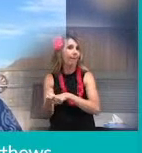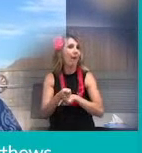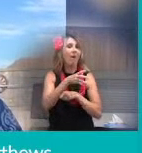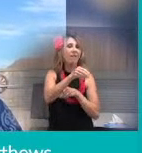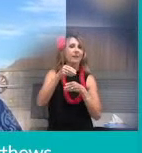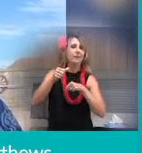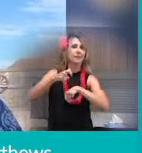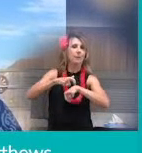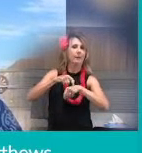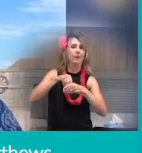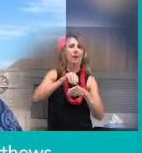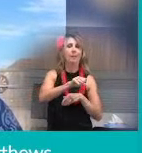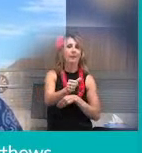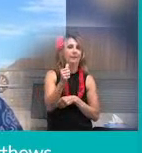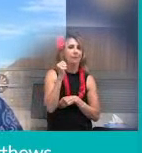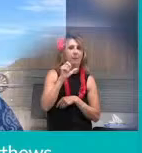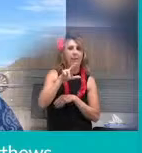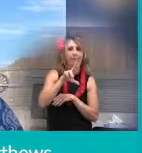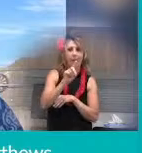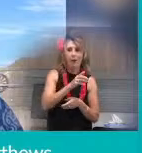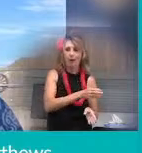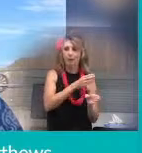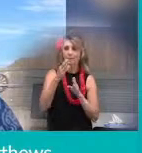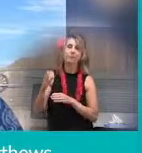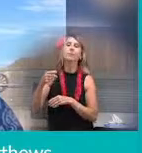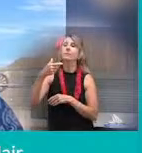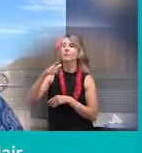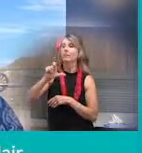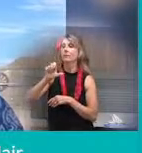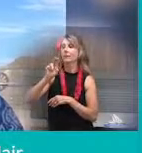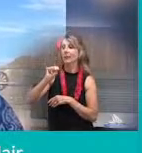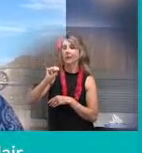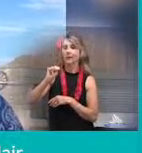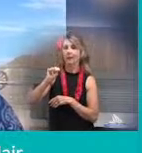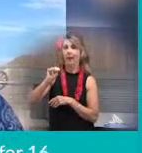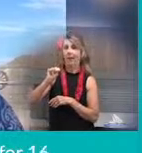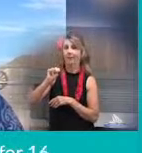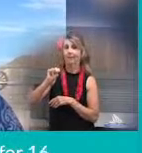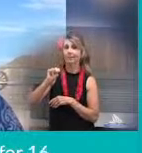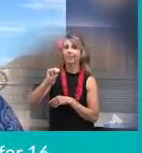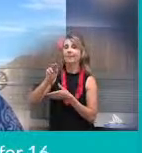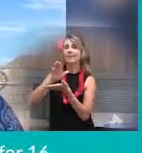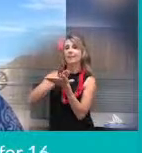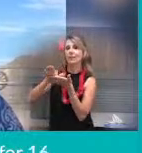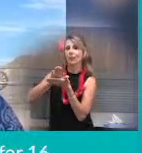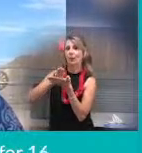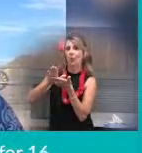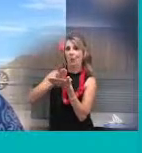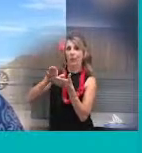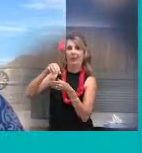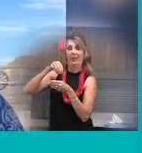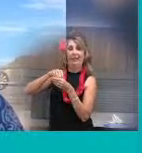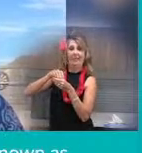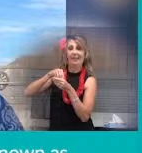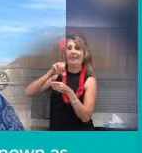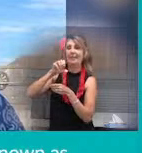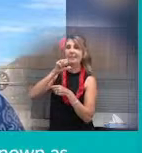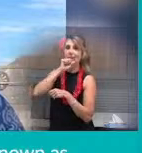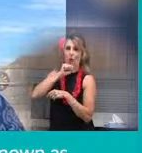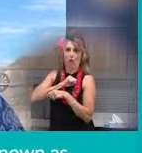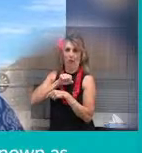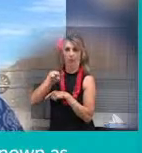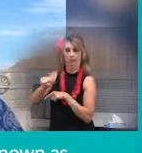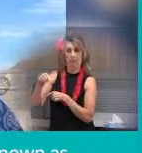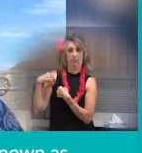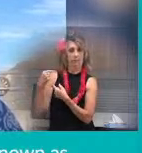Len Dicker, custodian of St. Matthew's. Len has been with the St. Clair Catholic District School Board for 16 years, and over